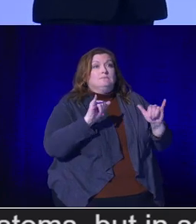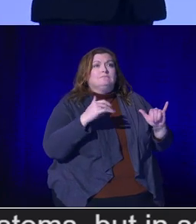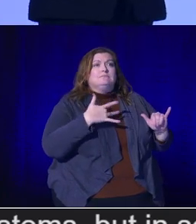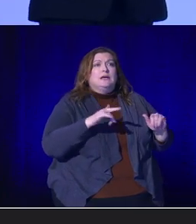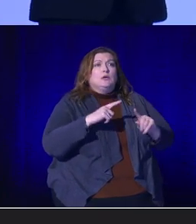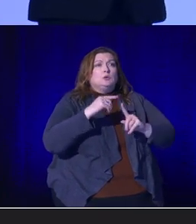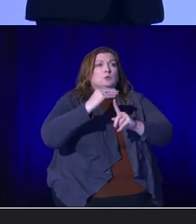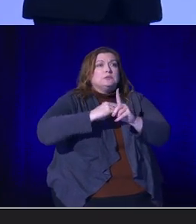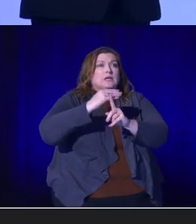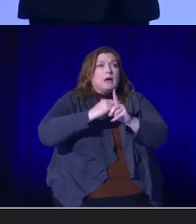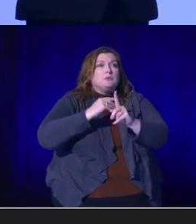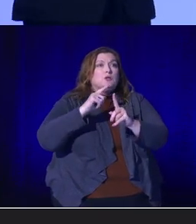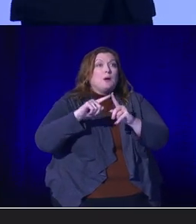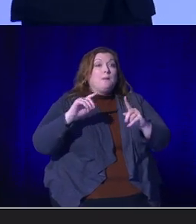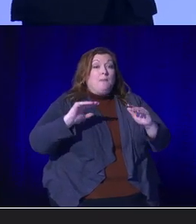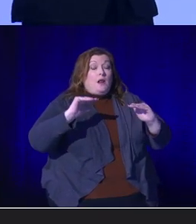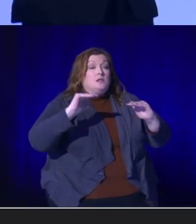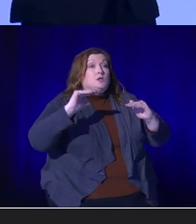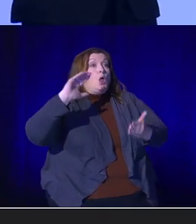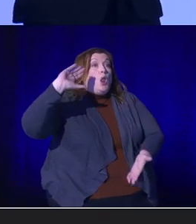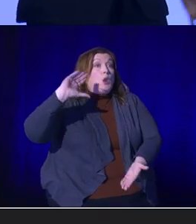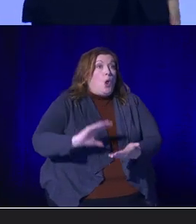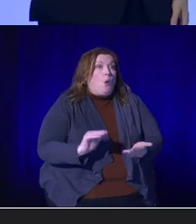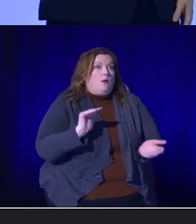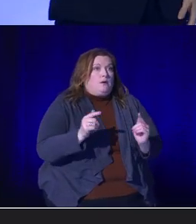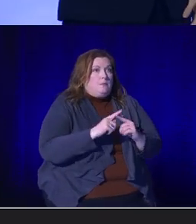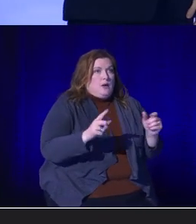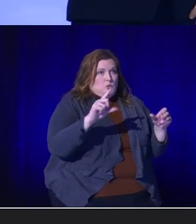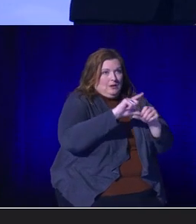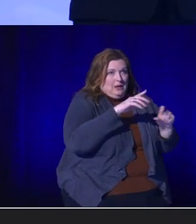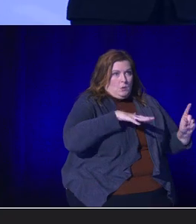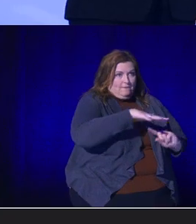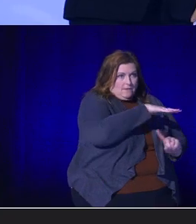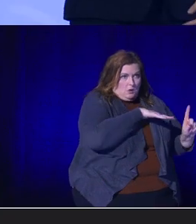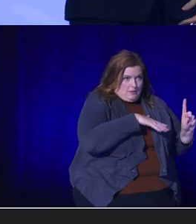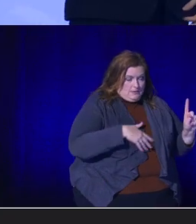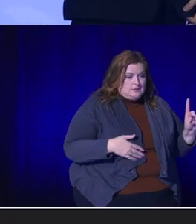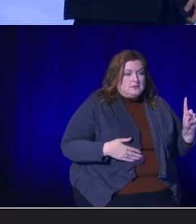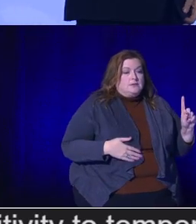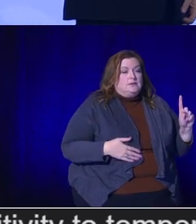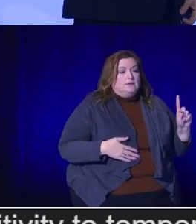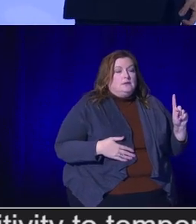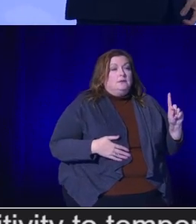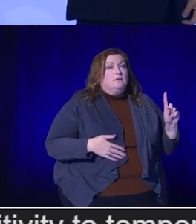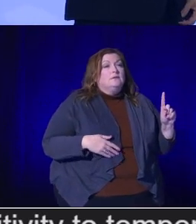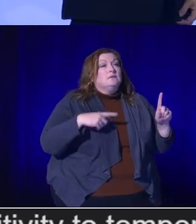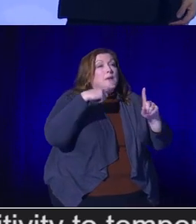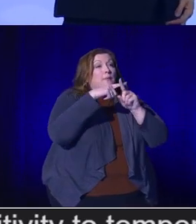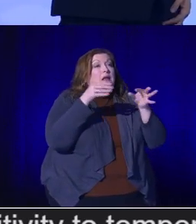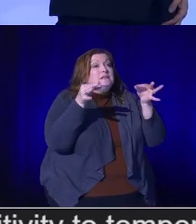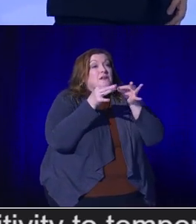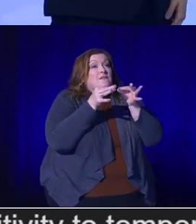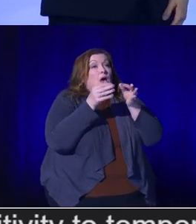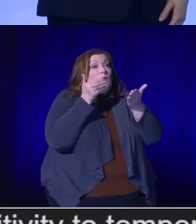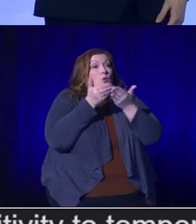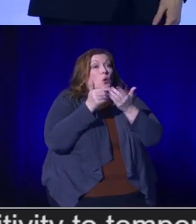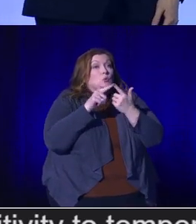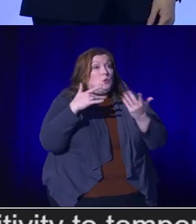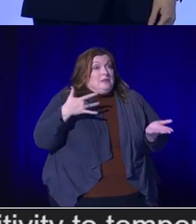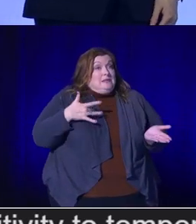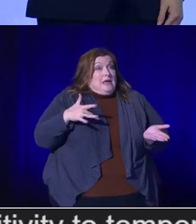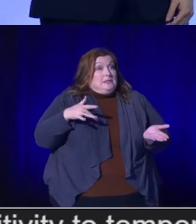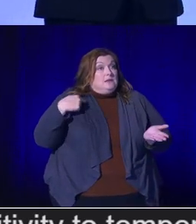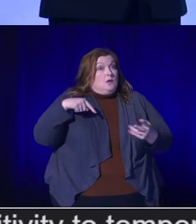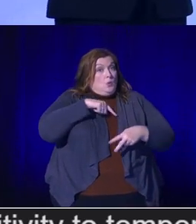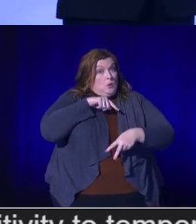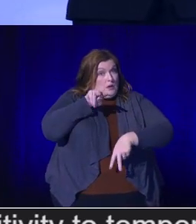temperature, but it's an order of magnitude lower than that of the liquid environment. And the value is very close to the sensitivities that we